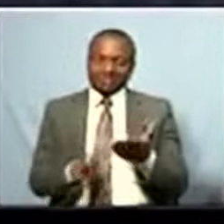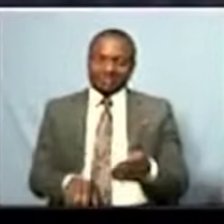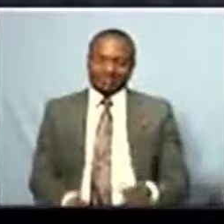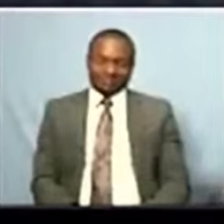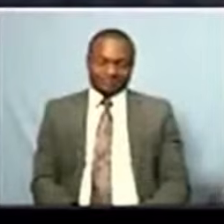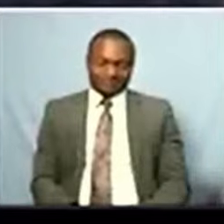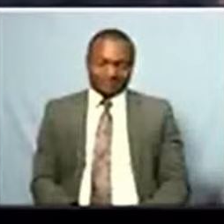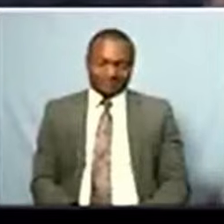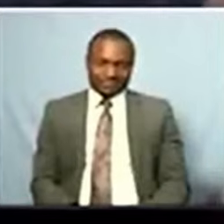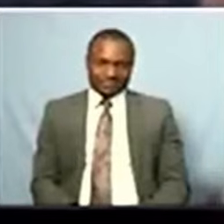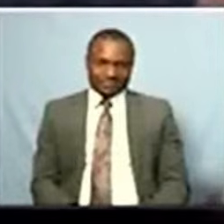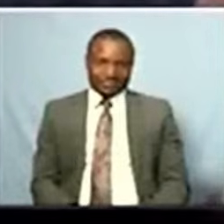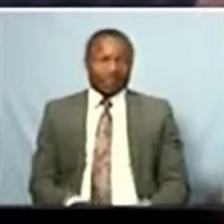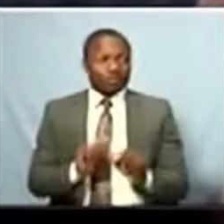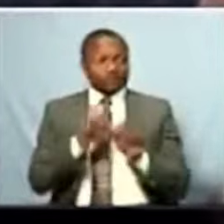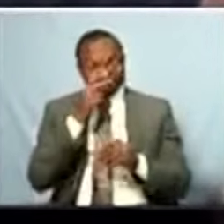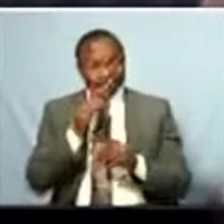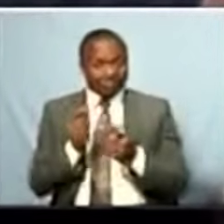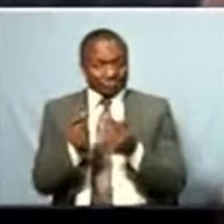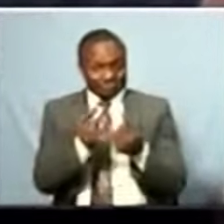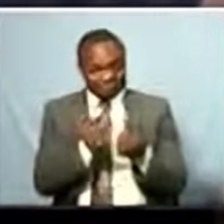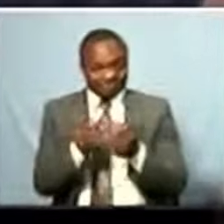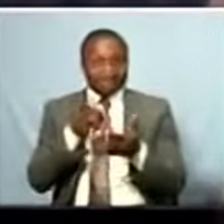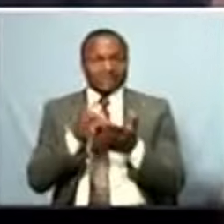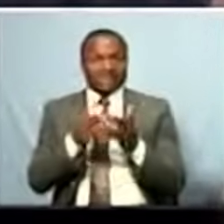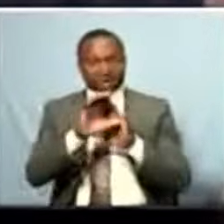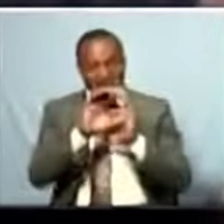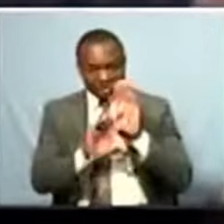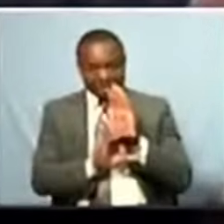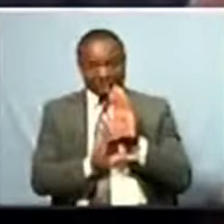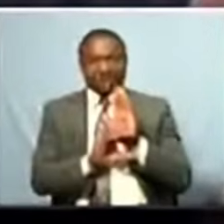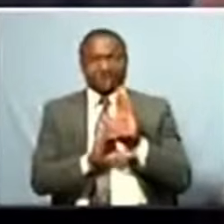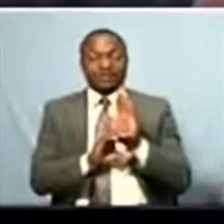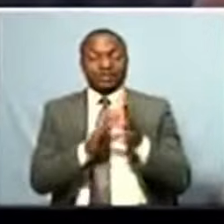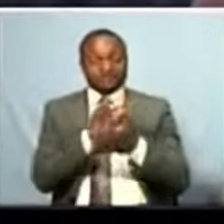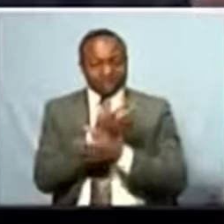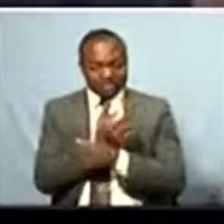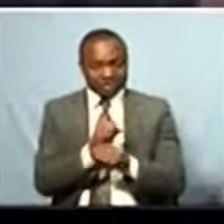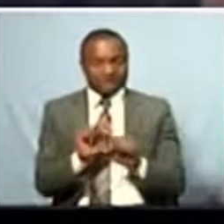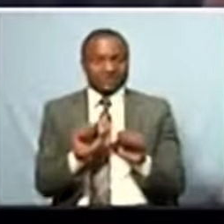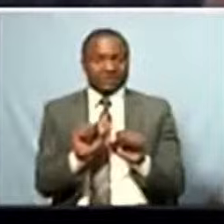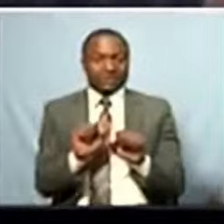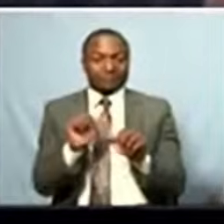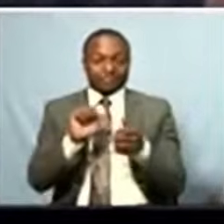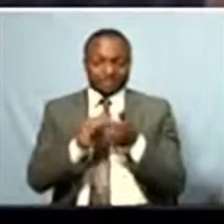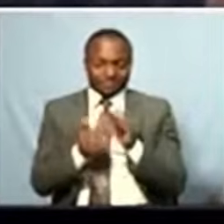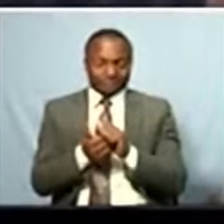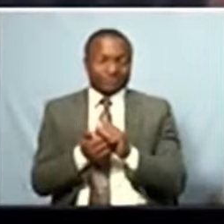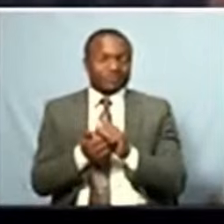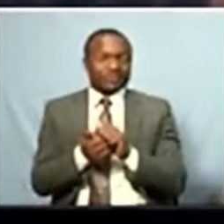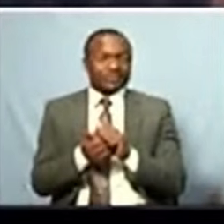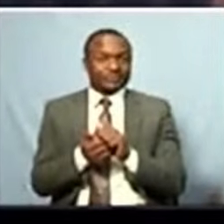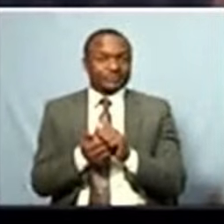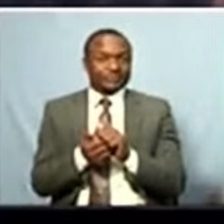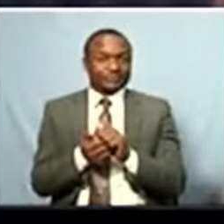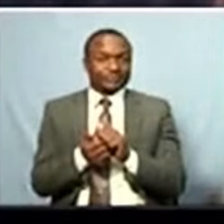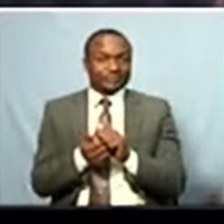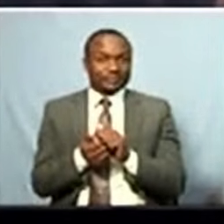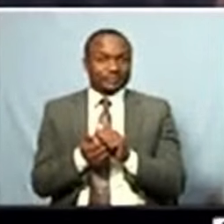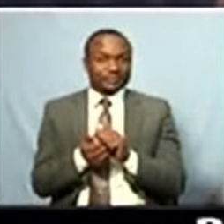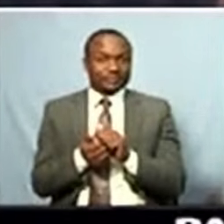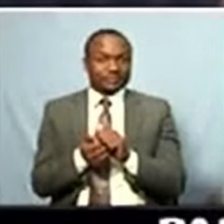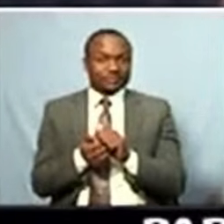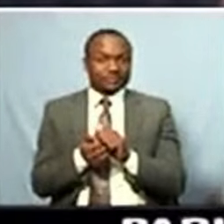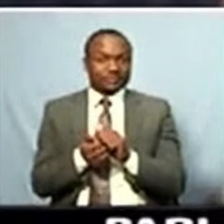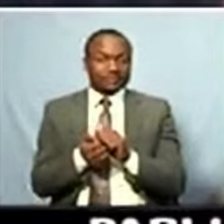course, we may see situations as this constitution is addressing lacunas in this